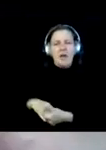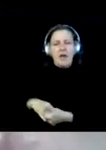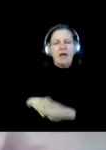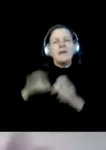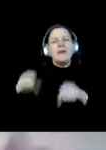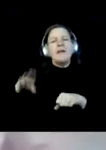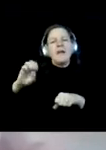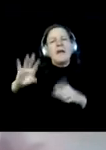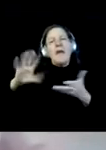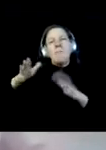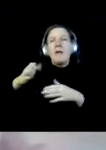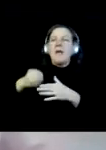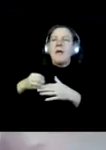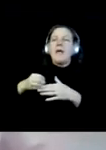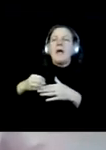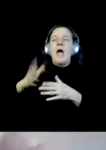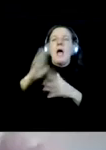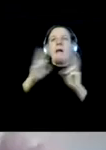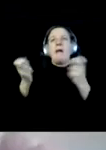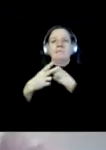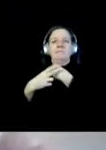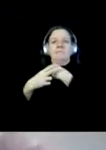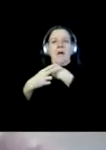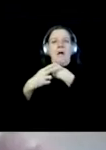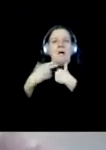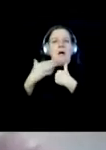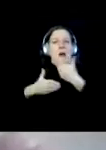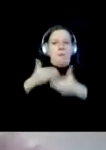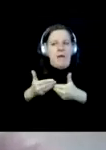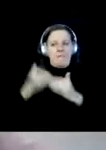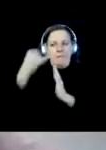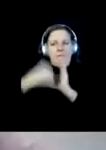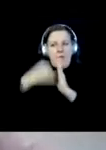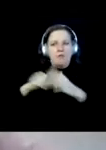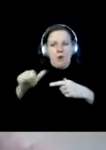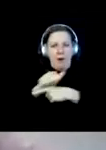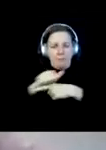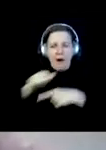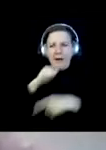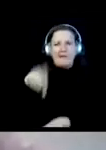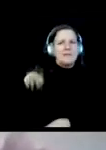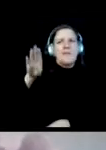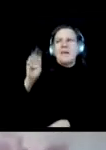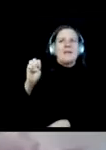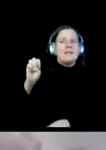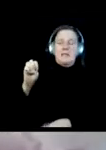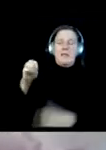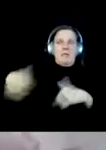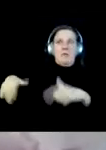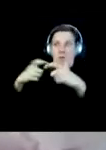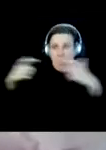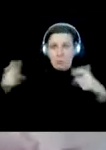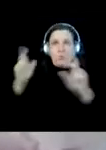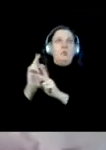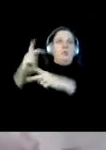of means type art practice, and it doesn't have to be this like enormous production every